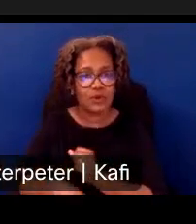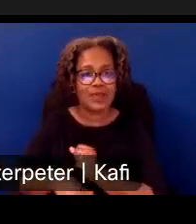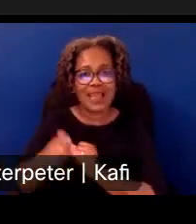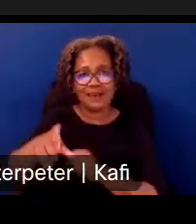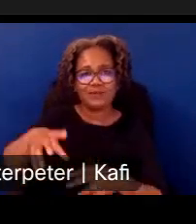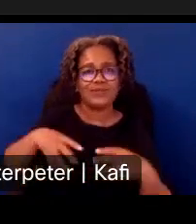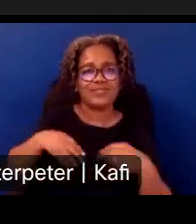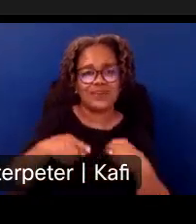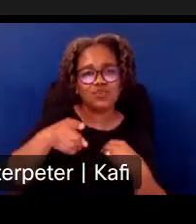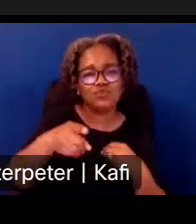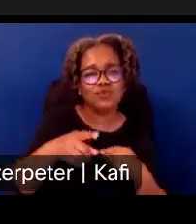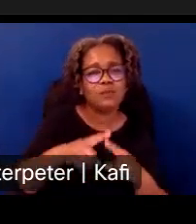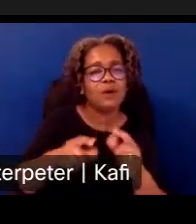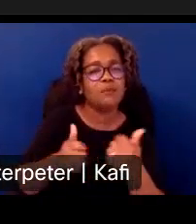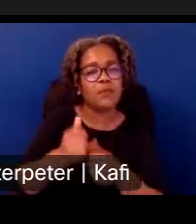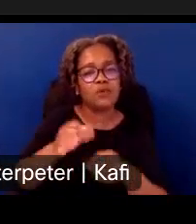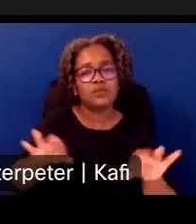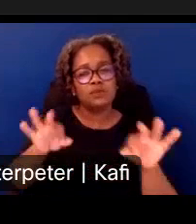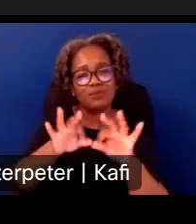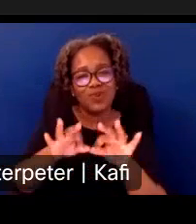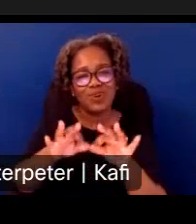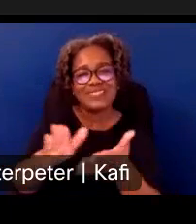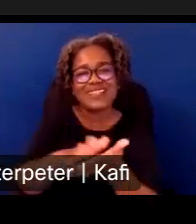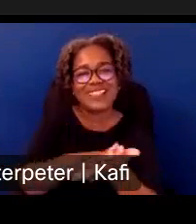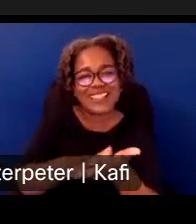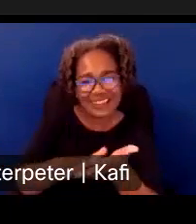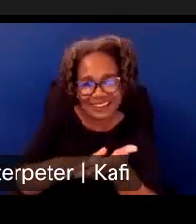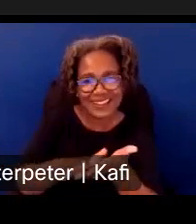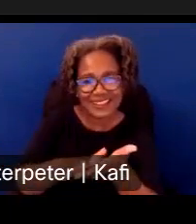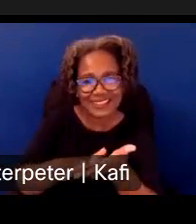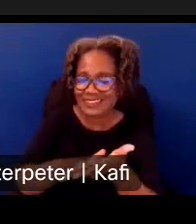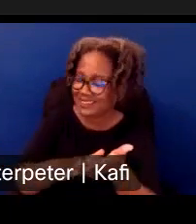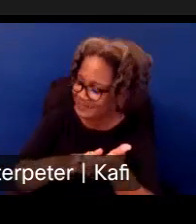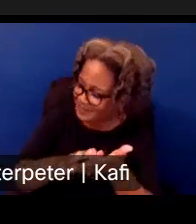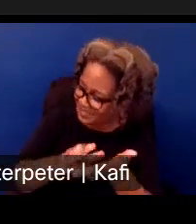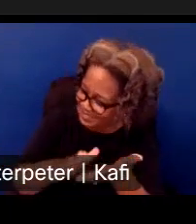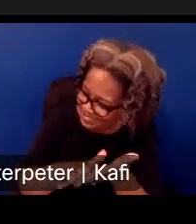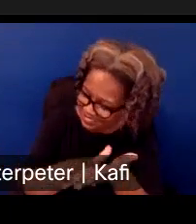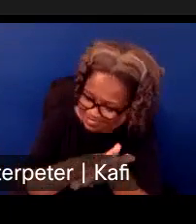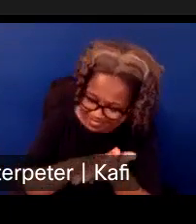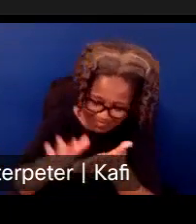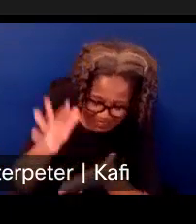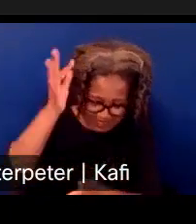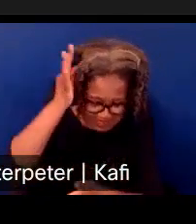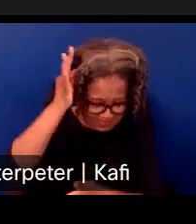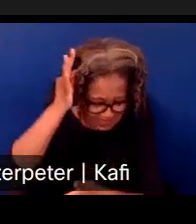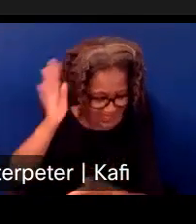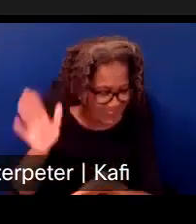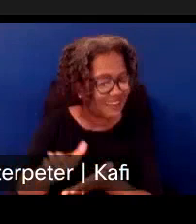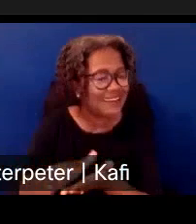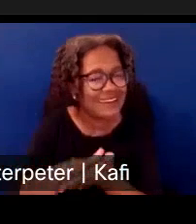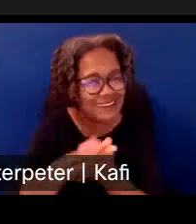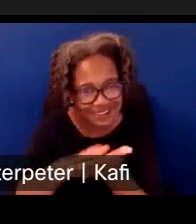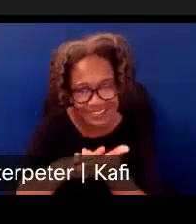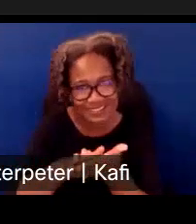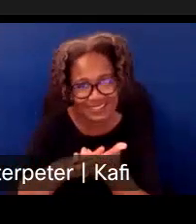Cleanliness, cleanliness, cleanliness. That's the motto for the natural hair care services